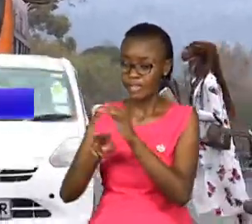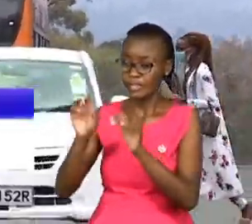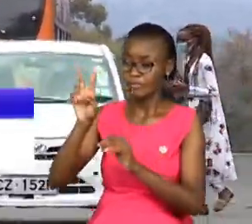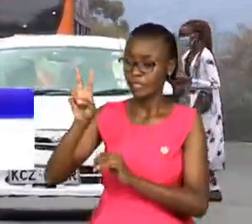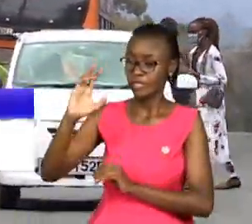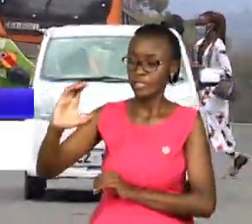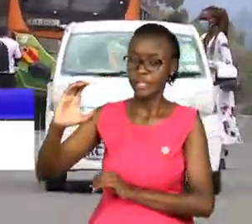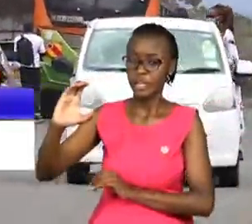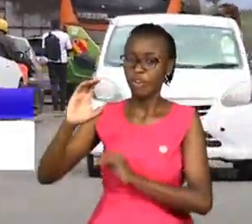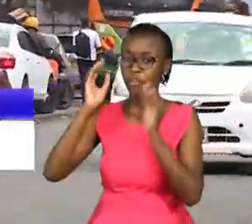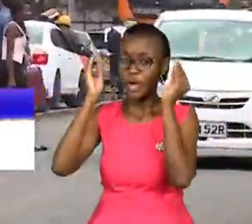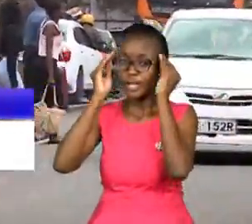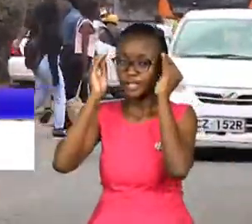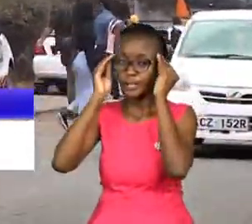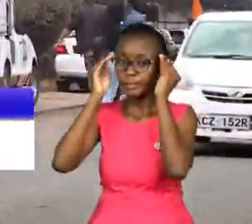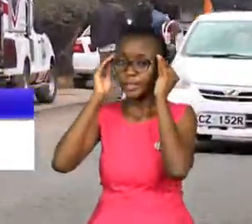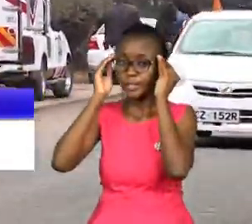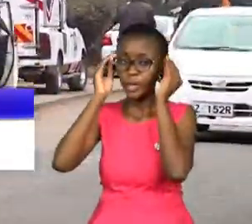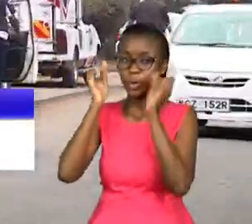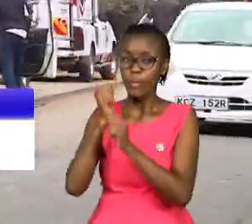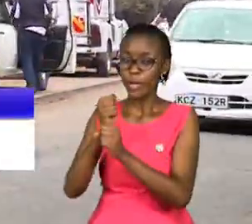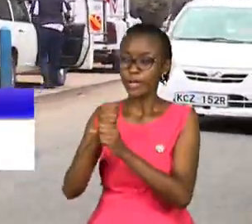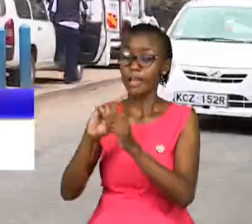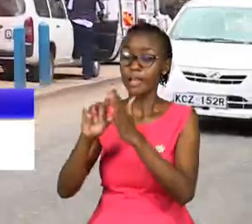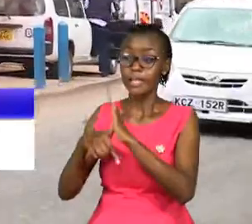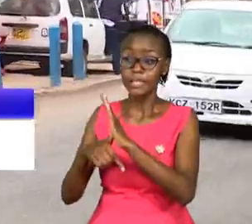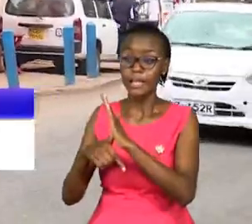of academic affairs. I did that until